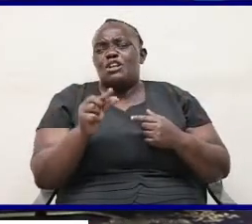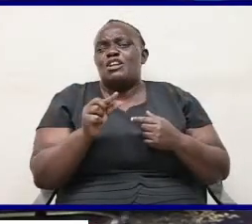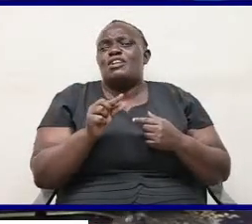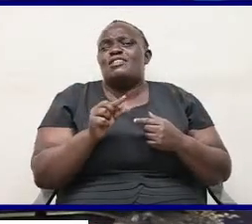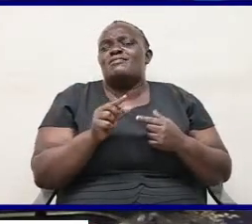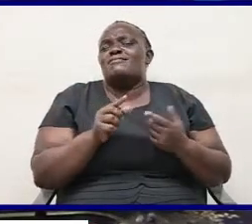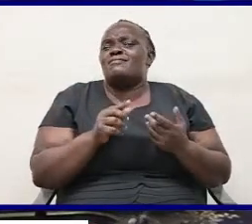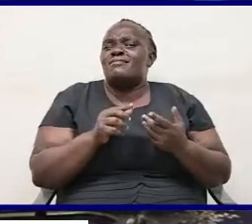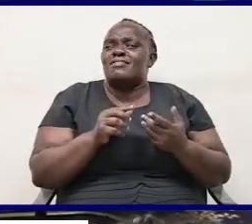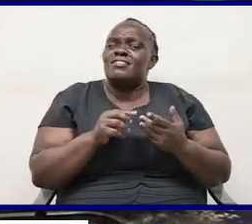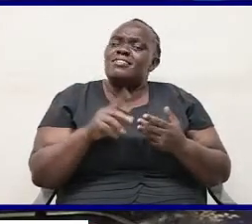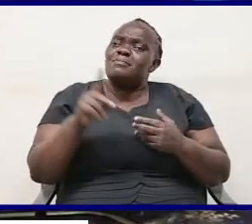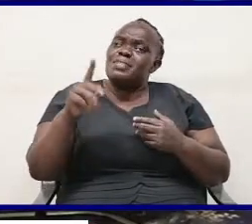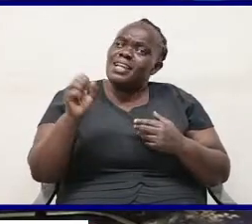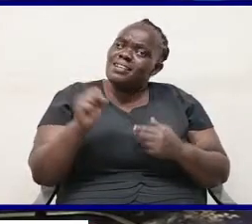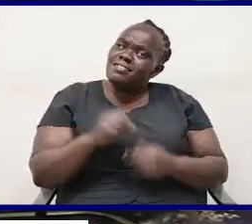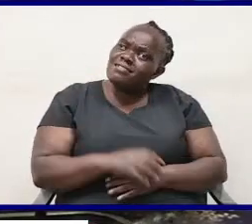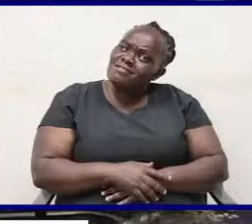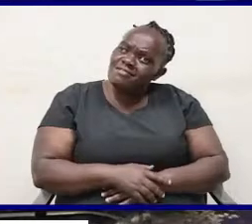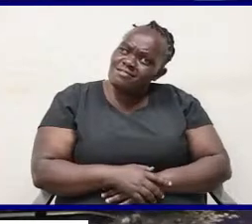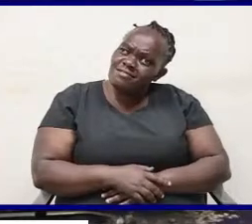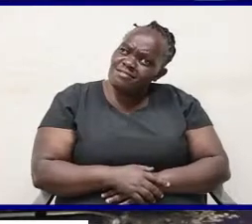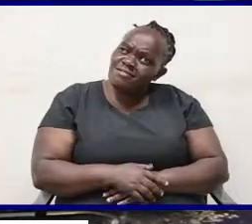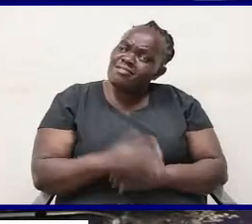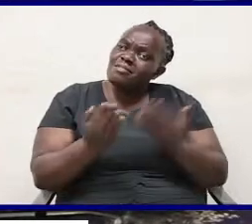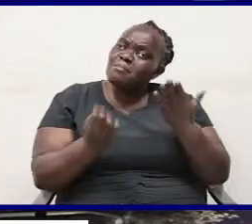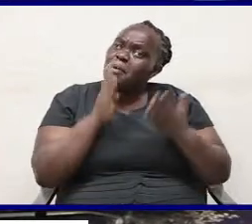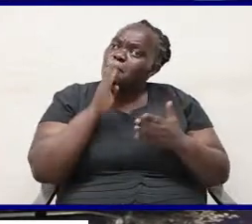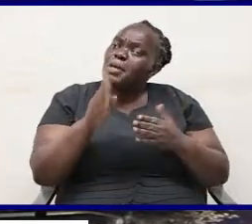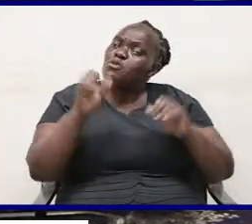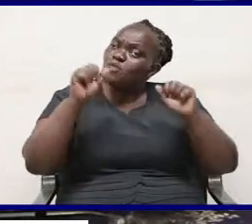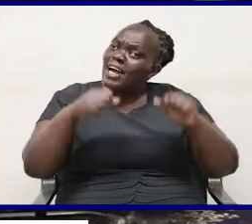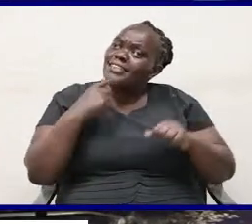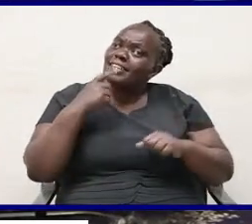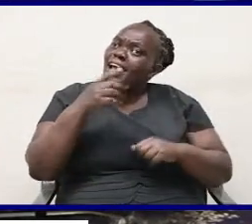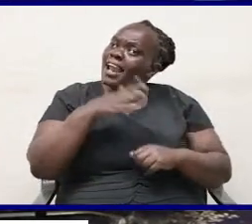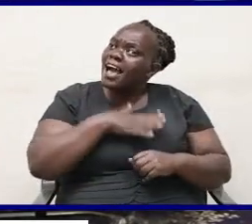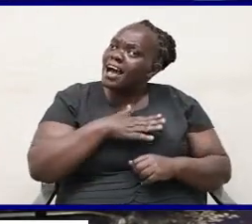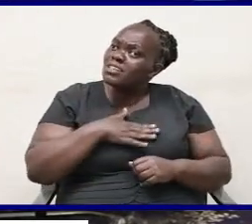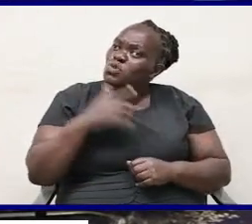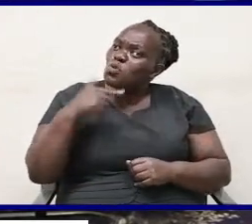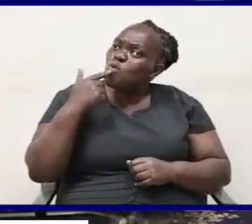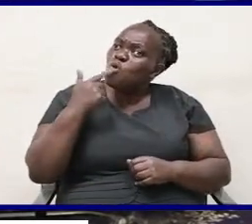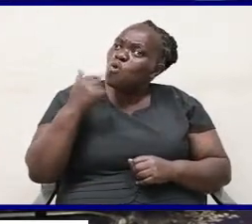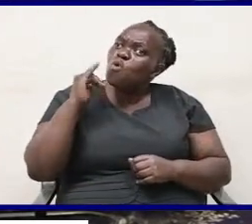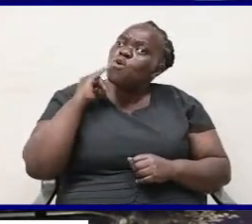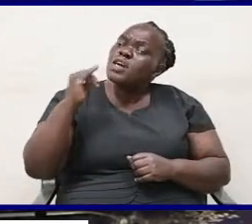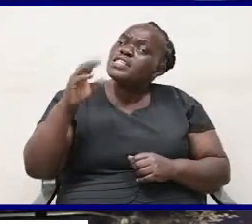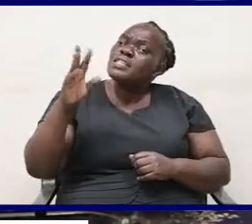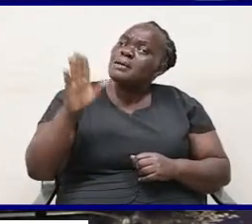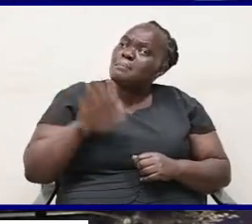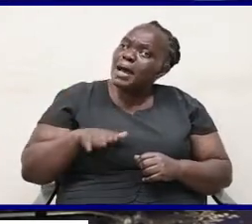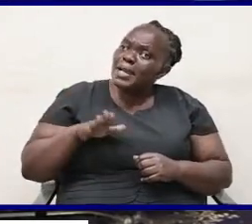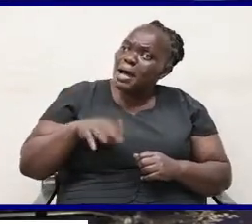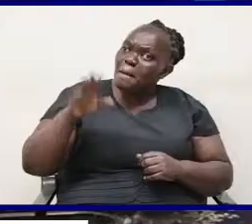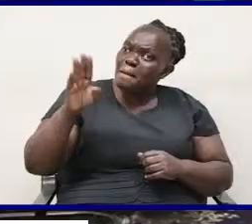kidogo. Yes. Maybe in a nutshell, you can tell us, who is Madam Regina Ombam?